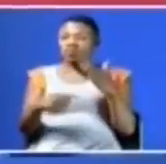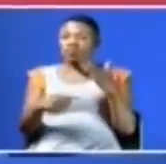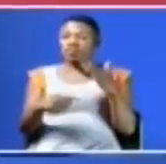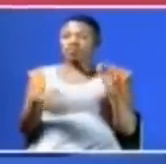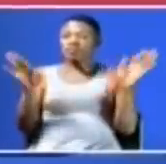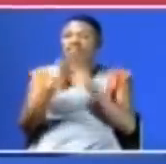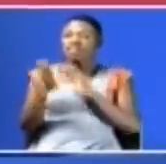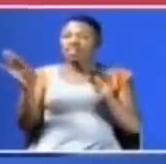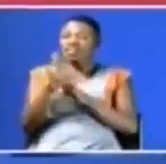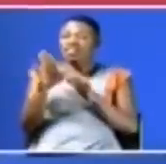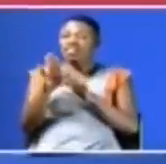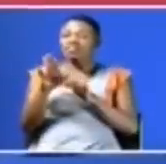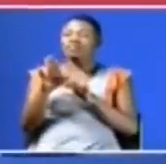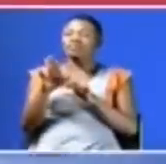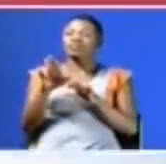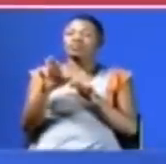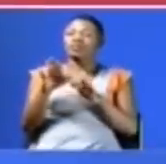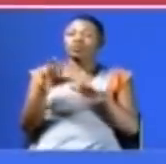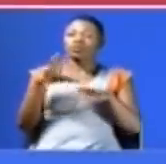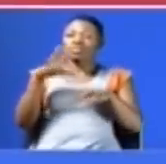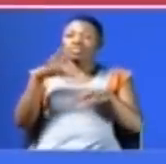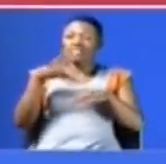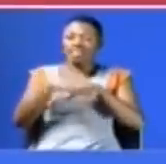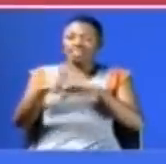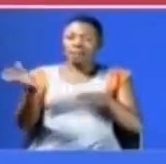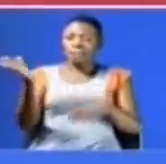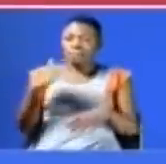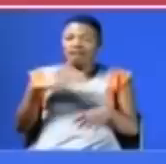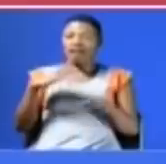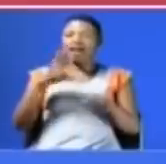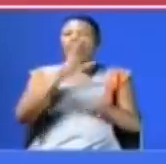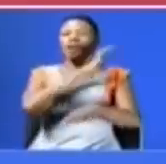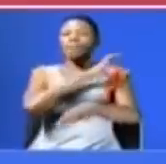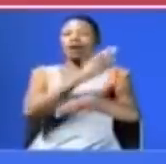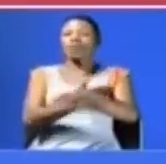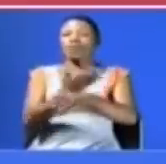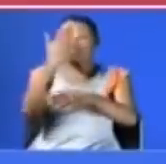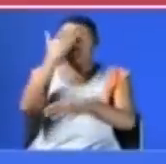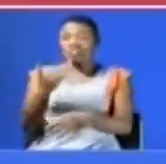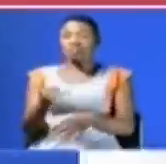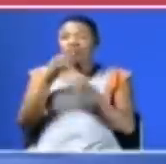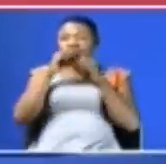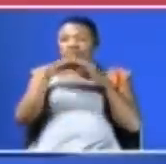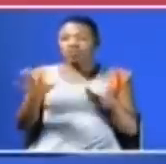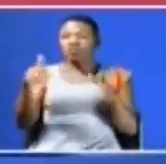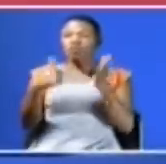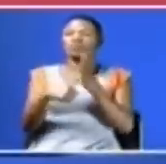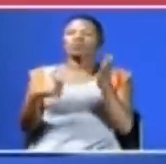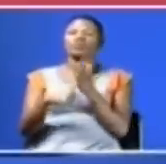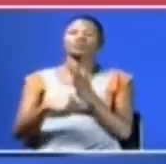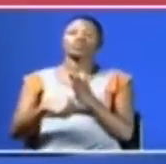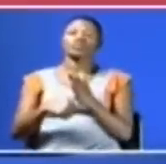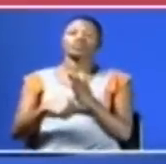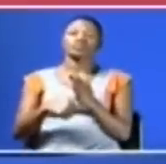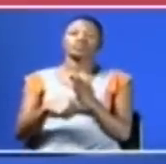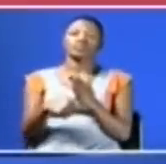things are attempts to claw back power. Okay. That's why devolution is a problem, you see, because it's